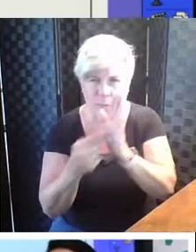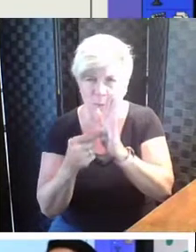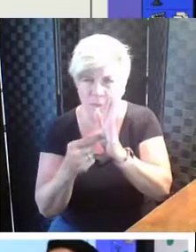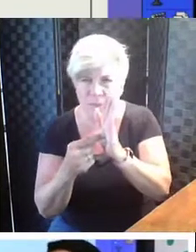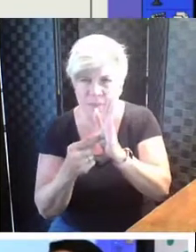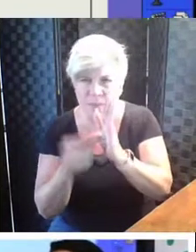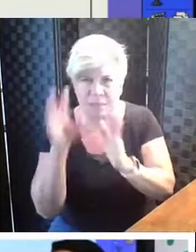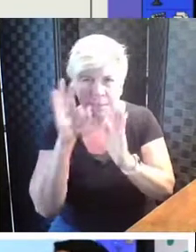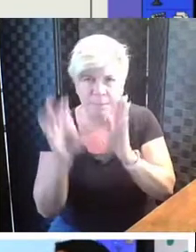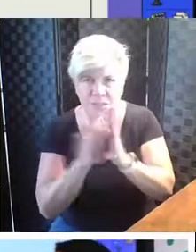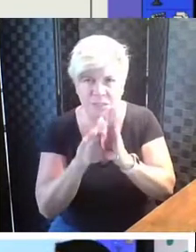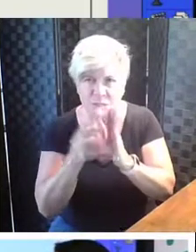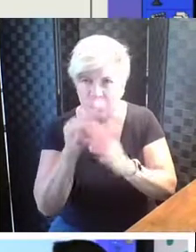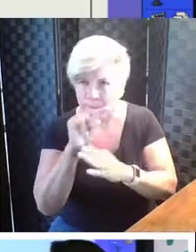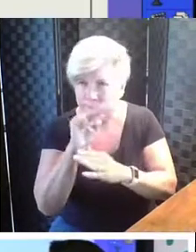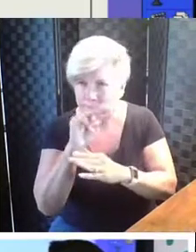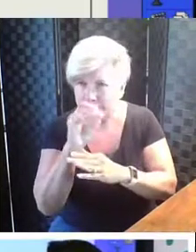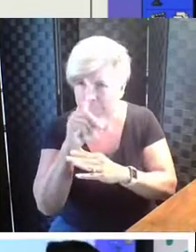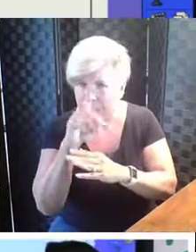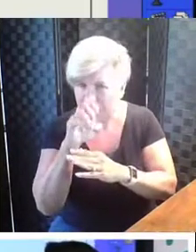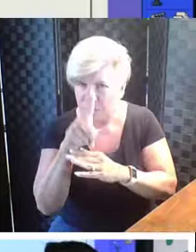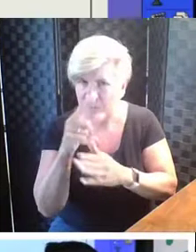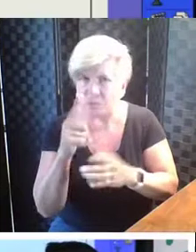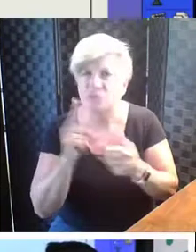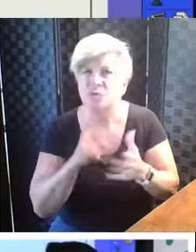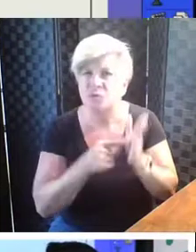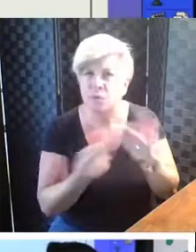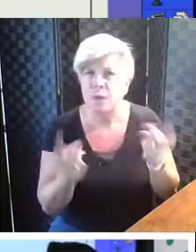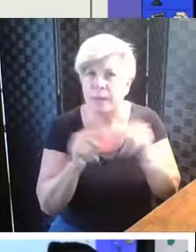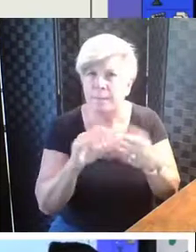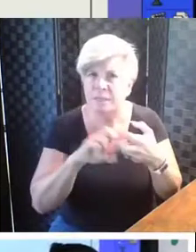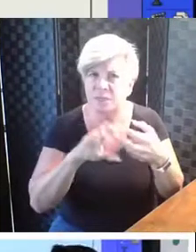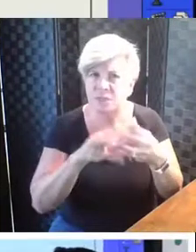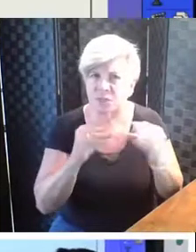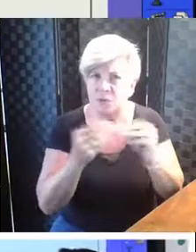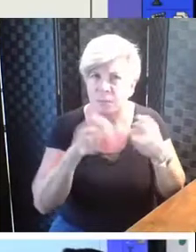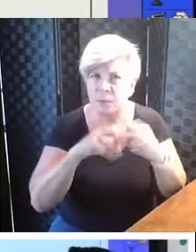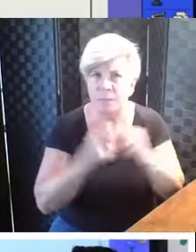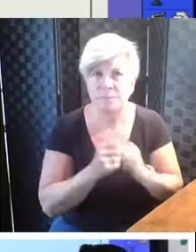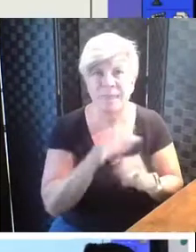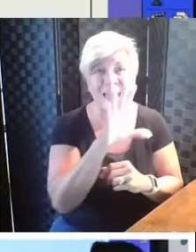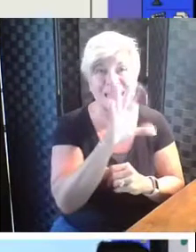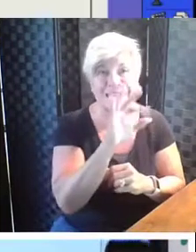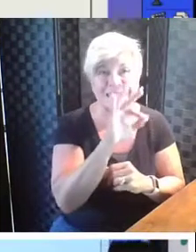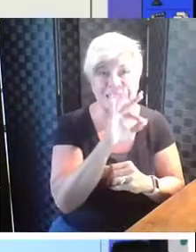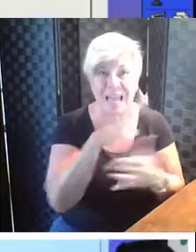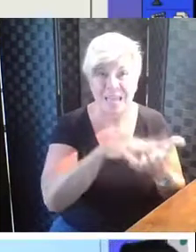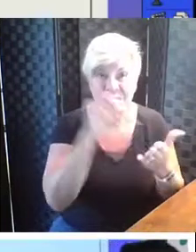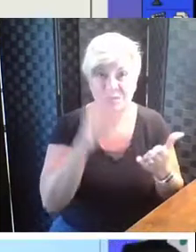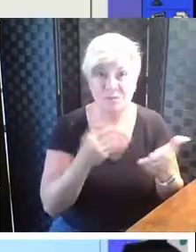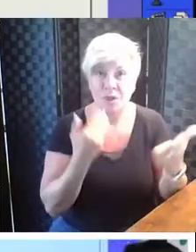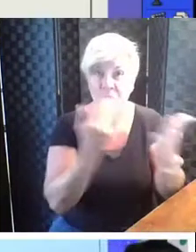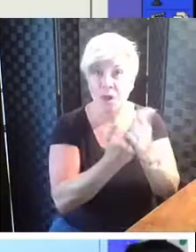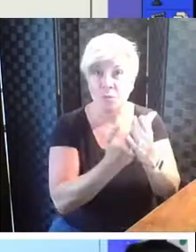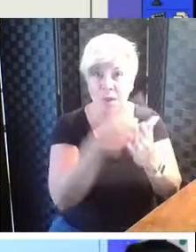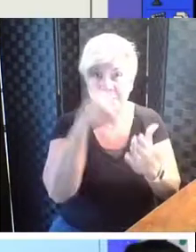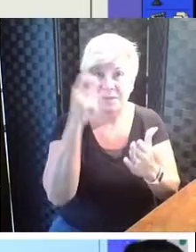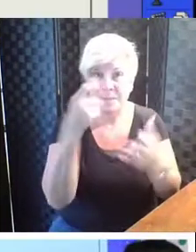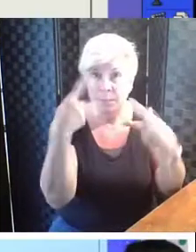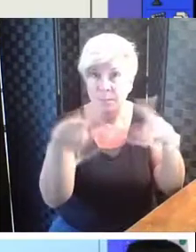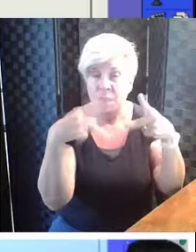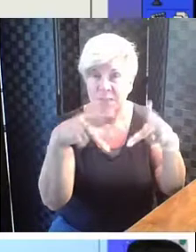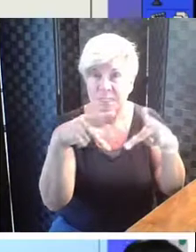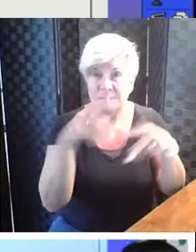represent your pictures or your models to show what's happening in the problem. 9 students arrive at the summer kickoff party for second